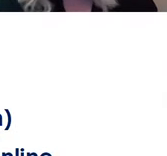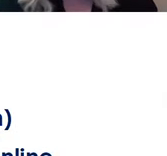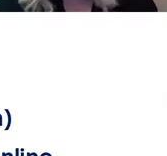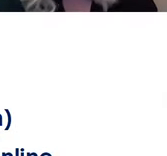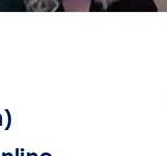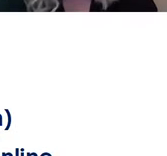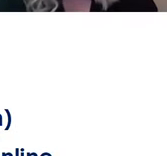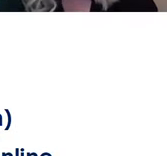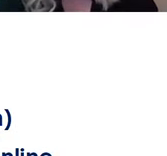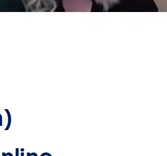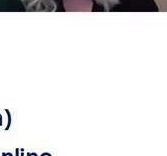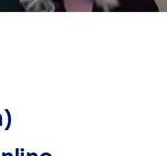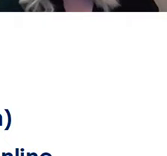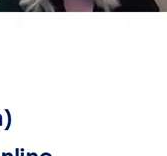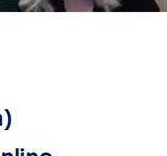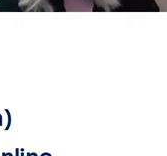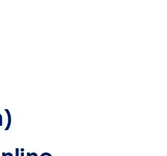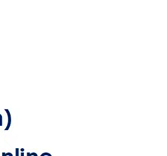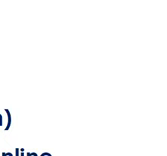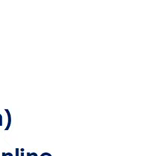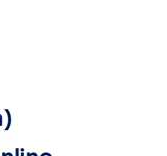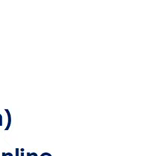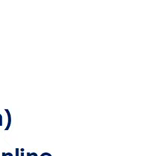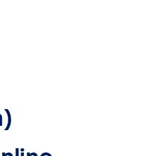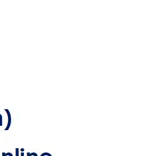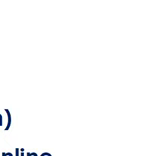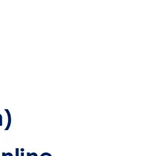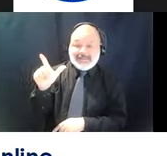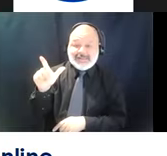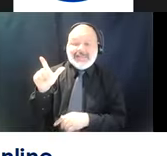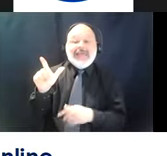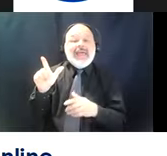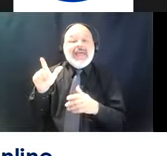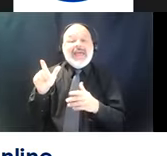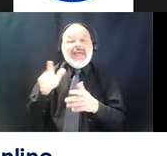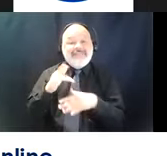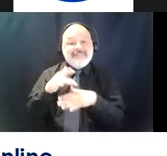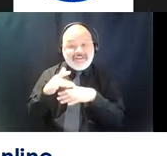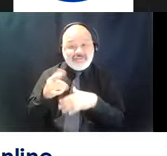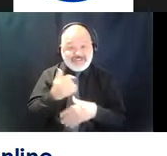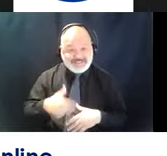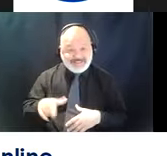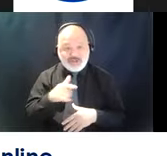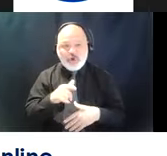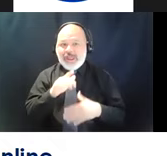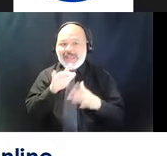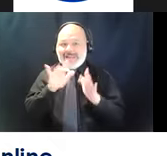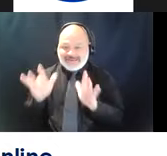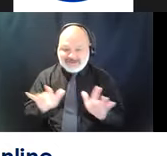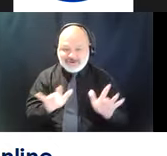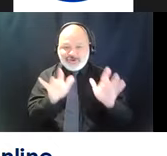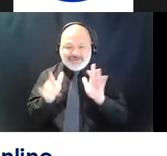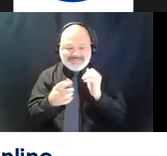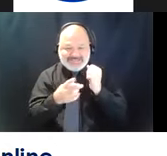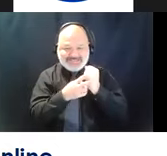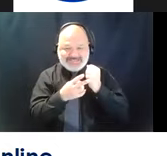the toolbar. American Sign Language is also available, and slides, the recording and transcripts will be posted to